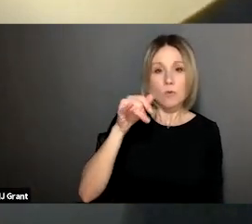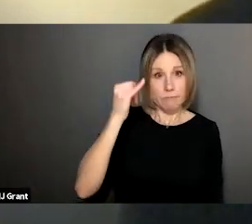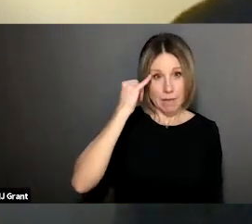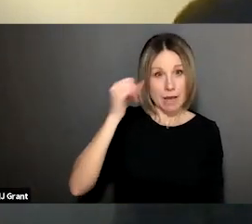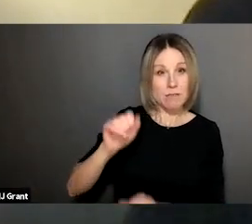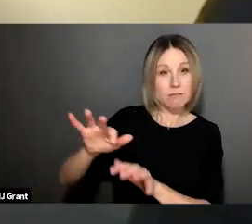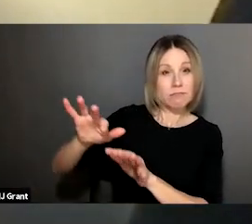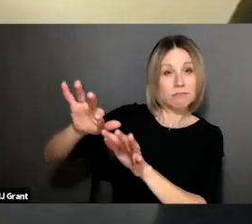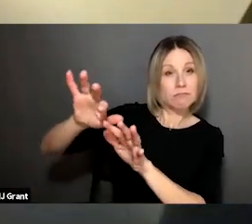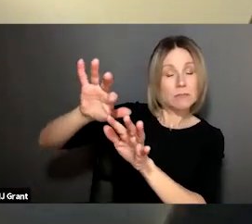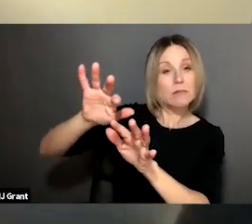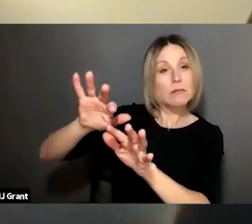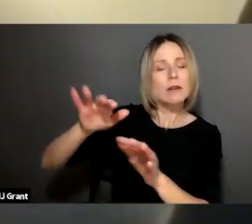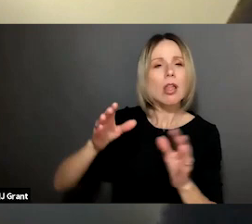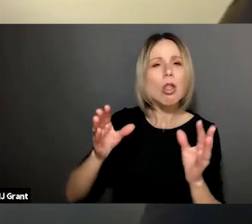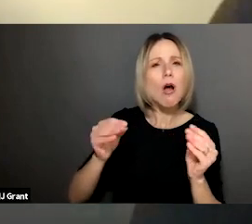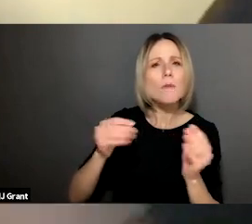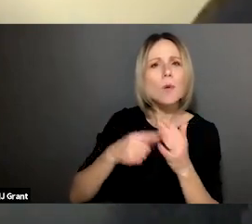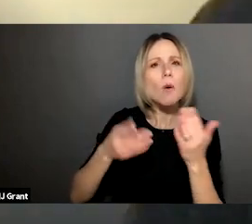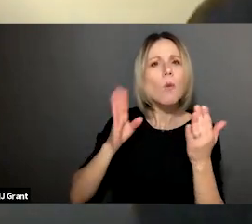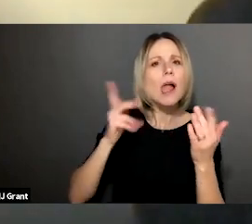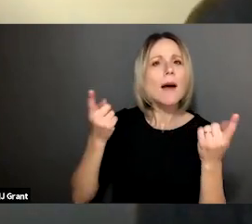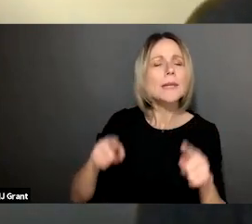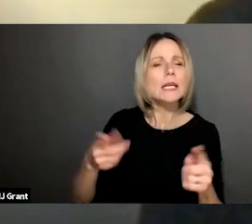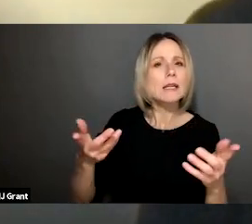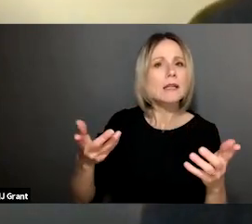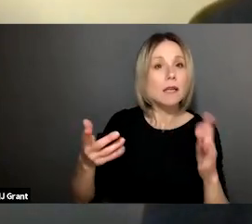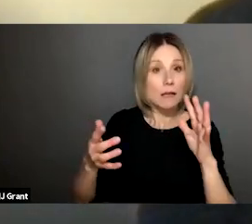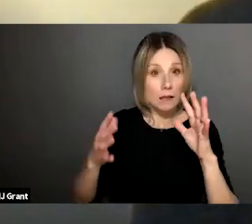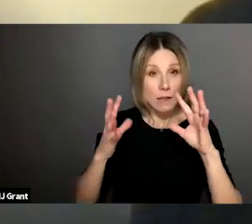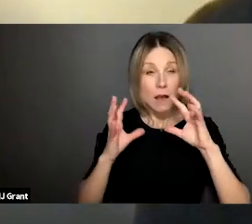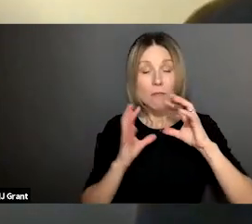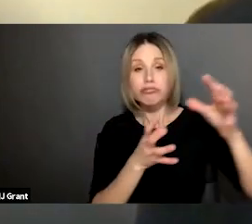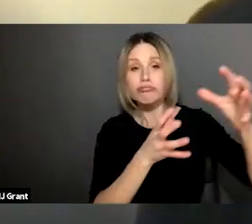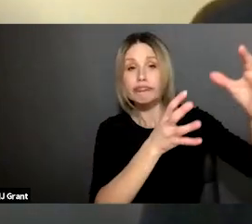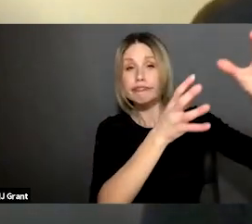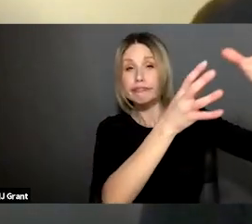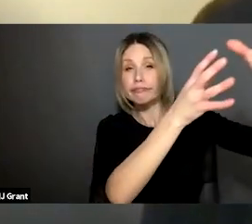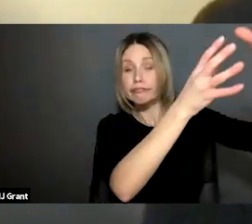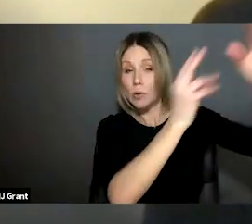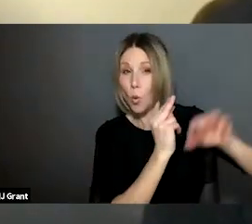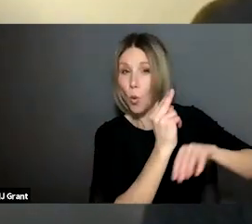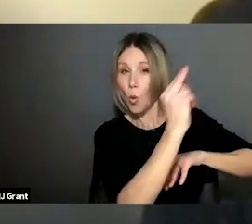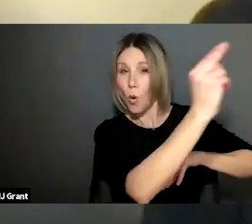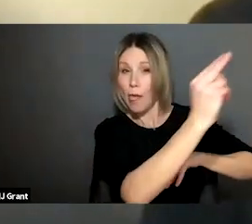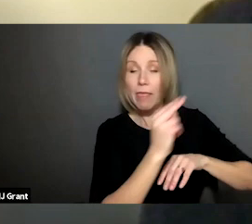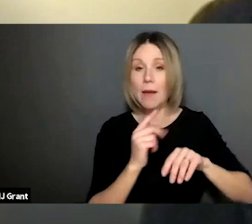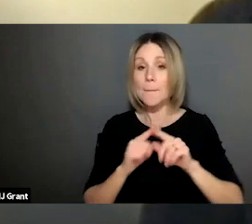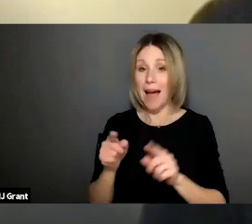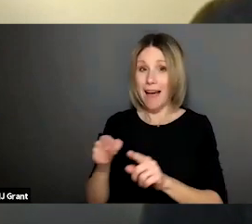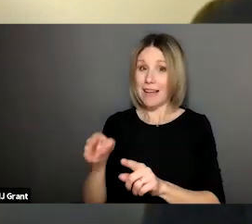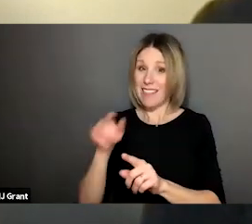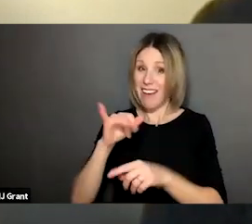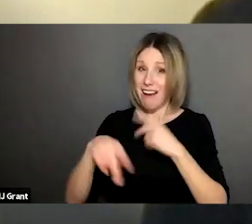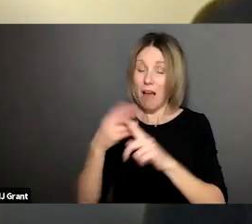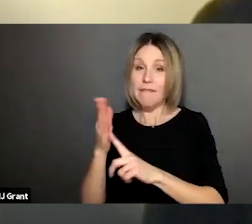remaining lobster, or if the lobster are going to get out of Dodge before they show up. But they like eating crustaceans I'm sure would